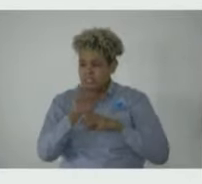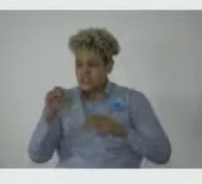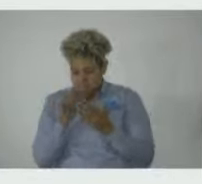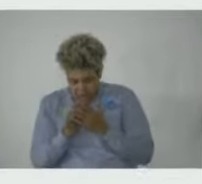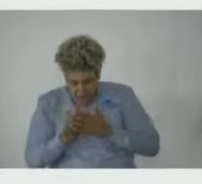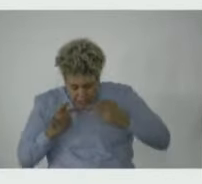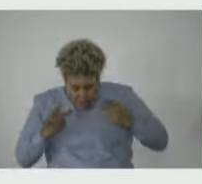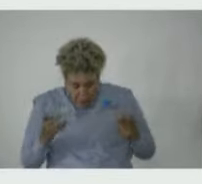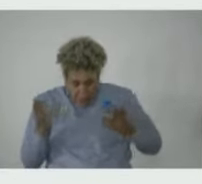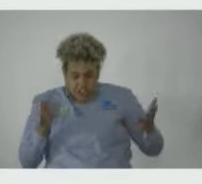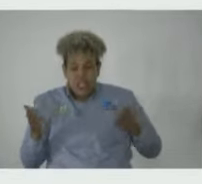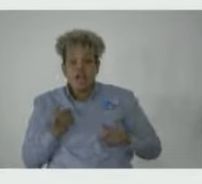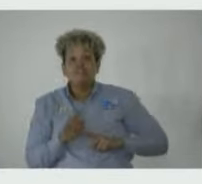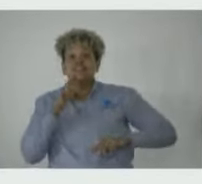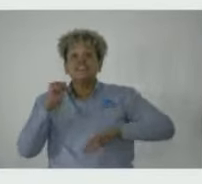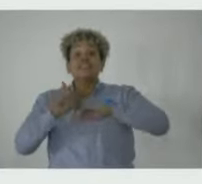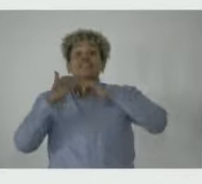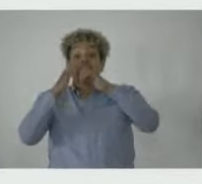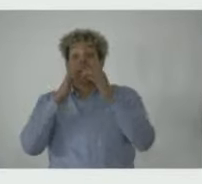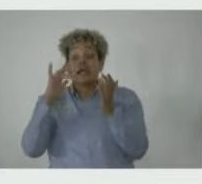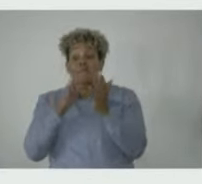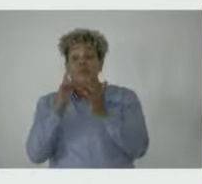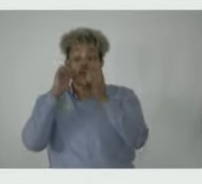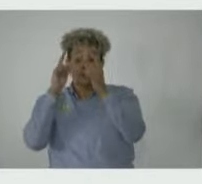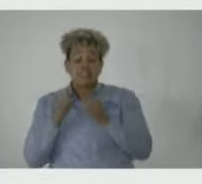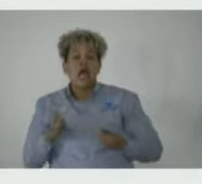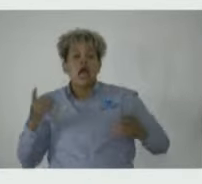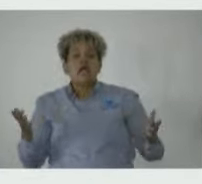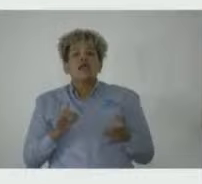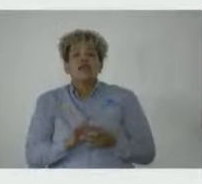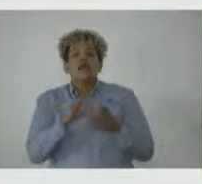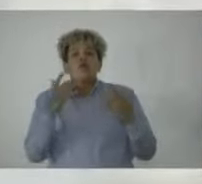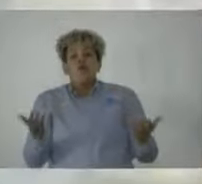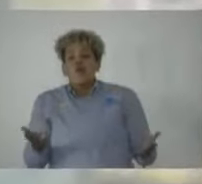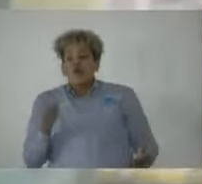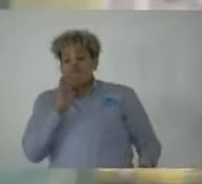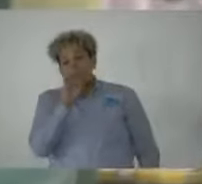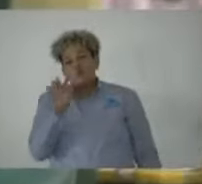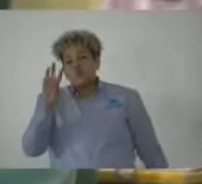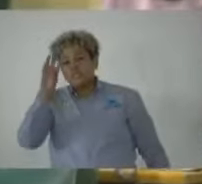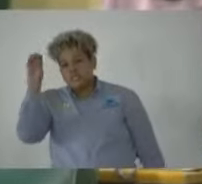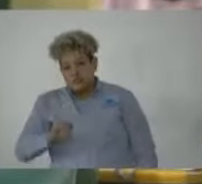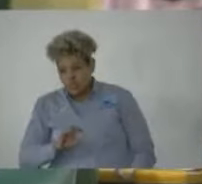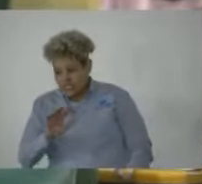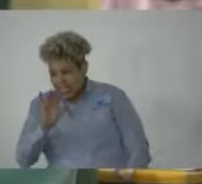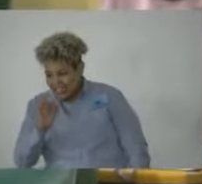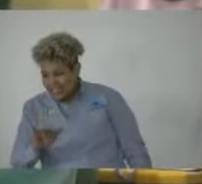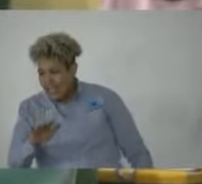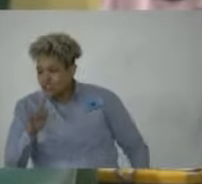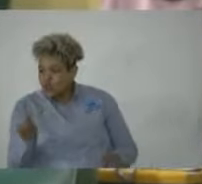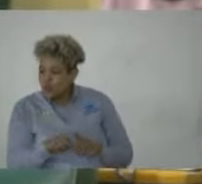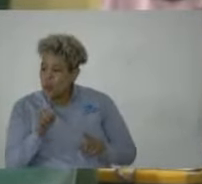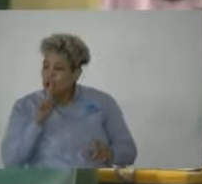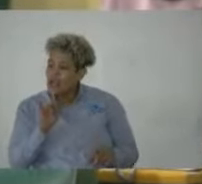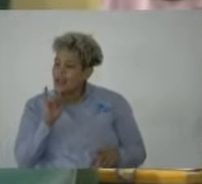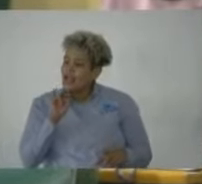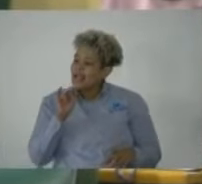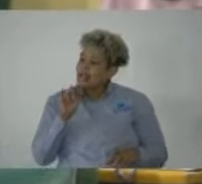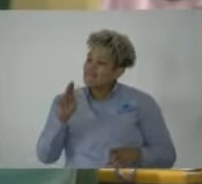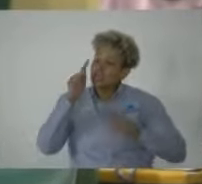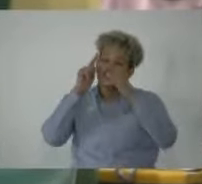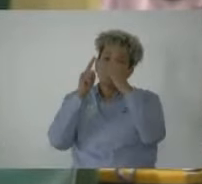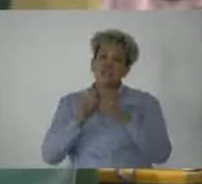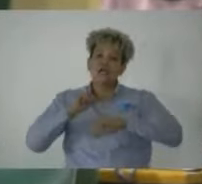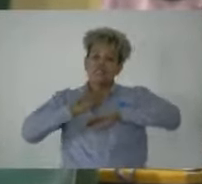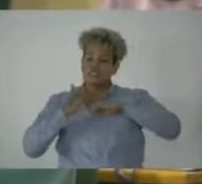the Public Service set in a medium-term target of 4-6%. That is when inflation targeting was